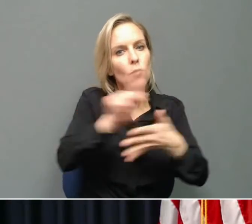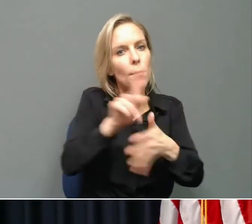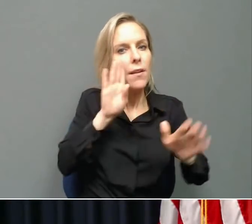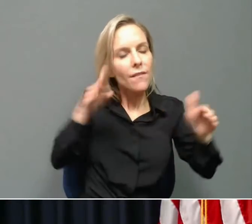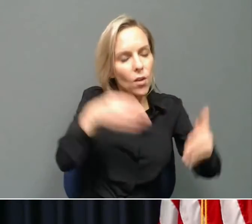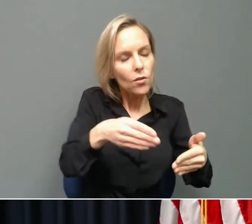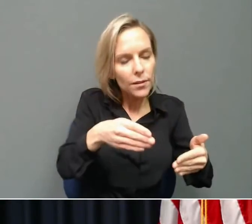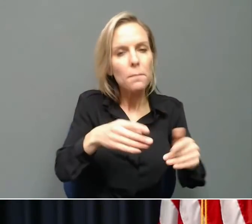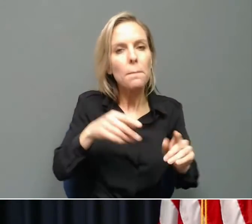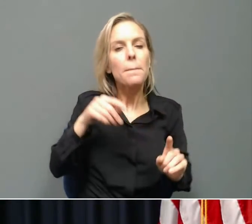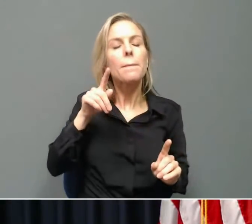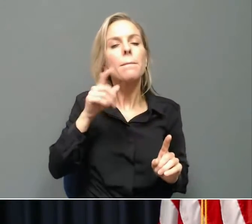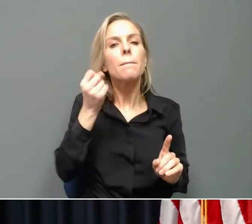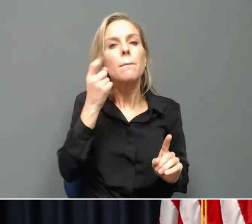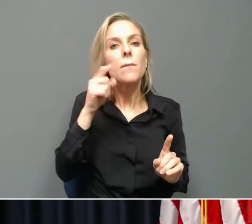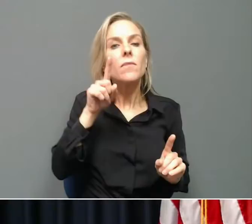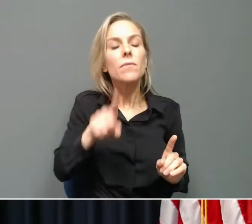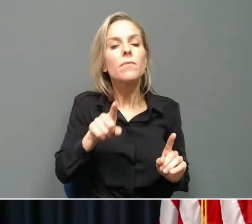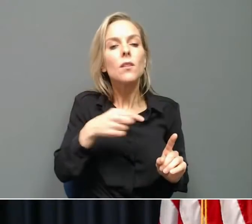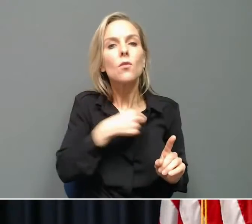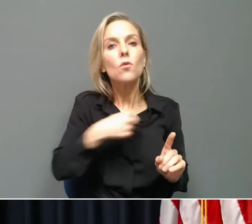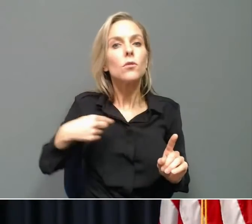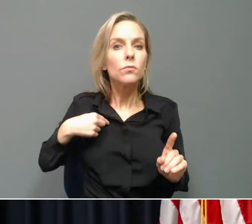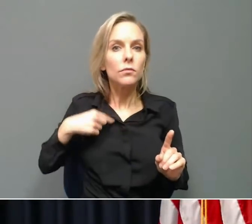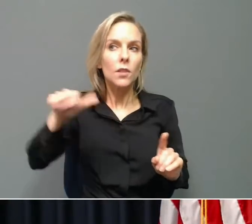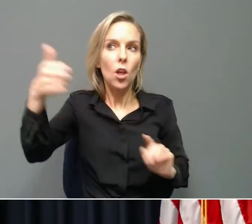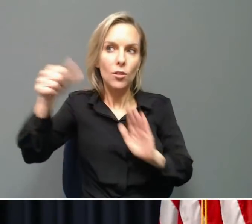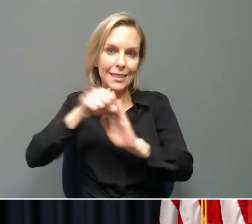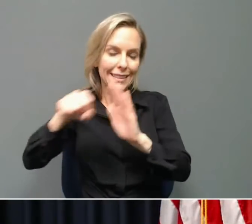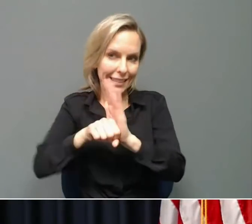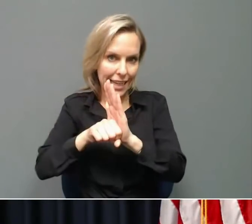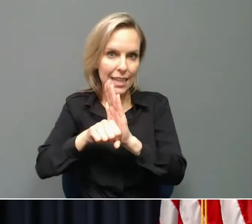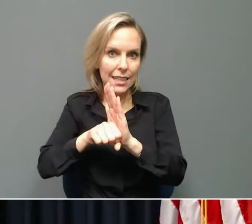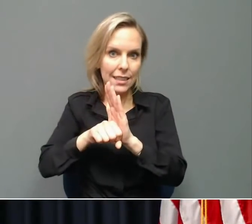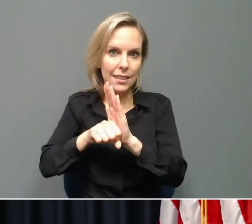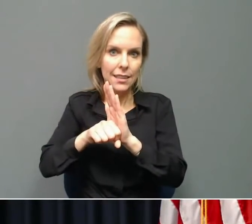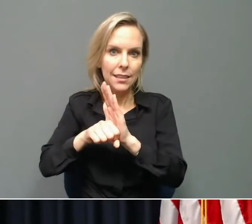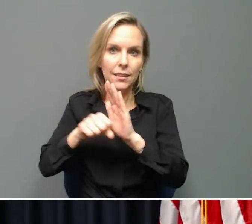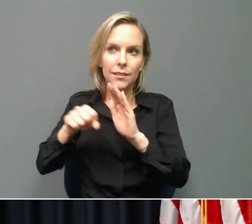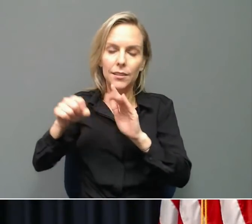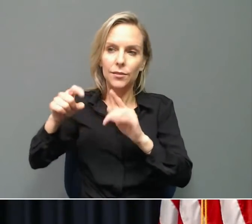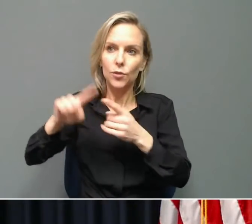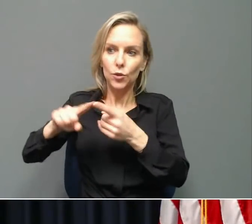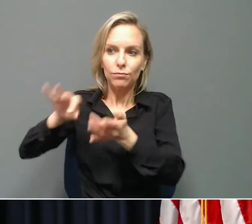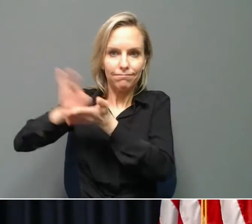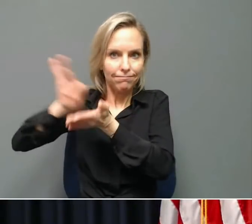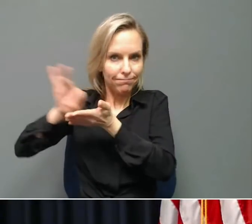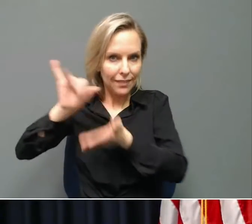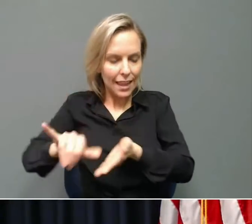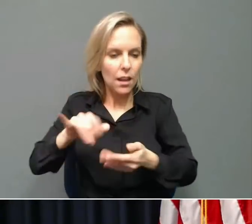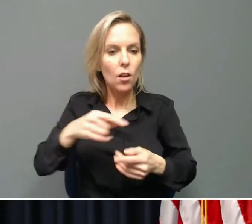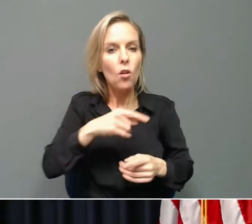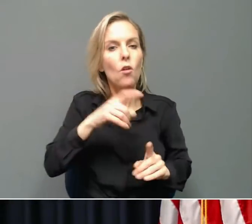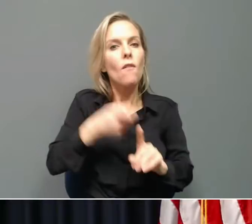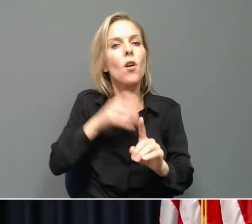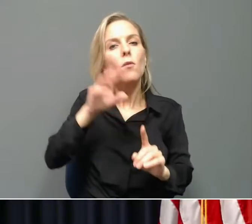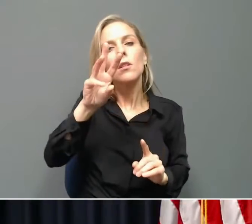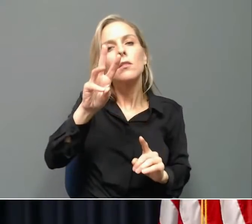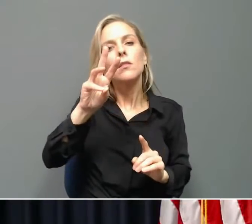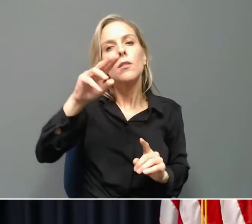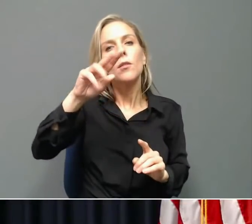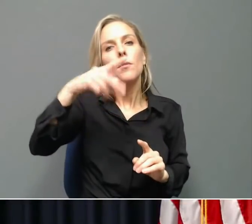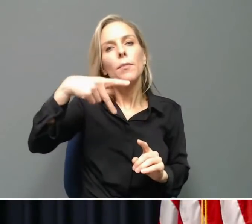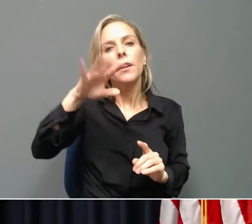and also how we and other states are judged. Question from WPSD in